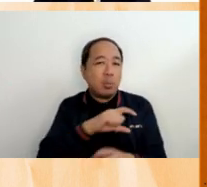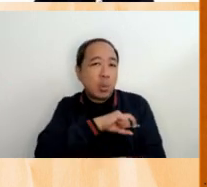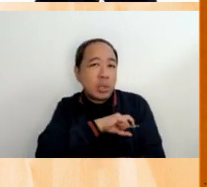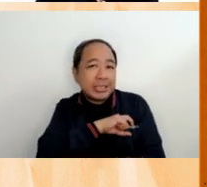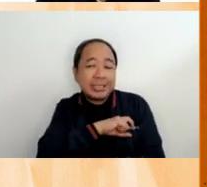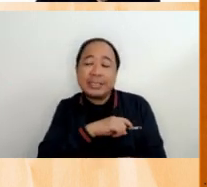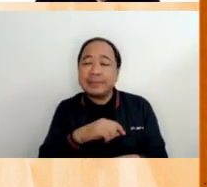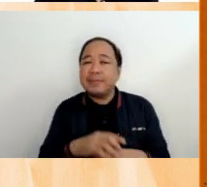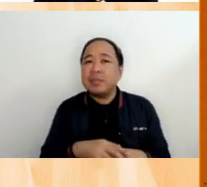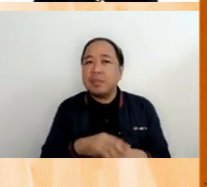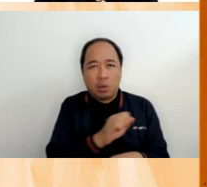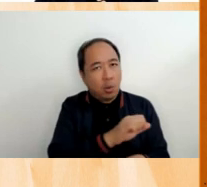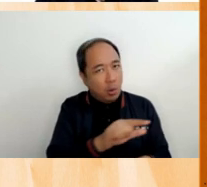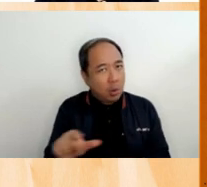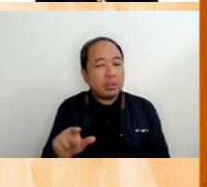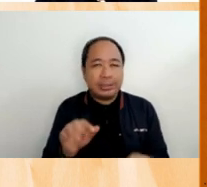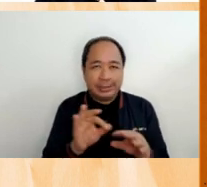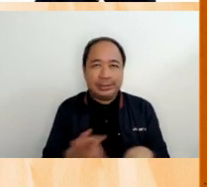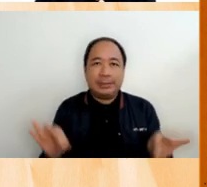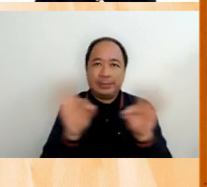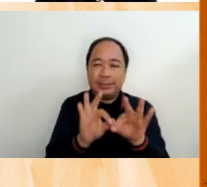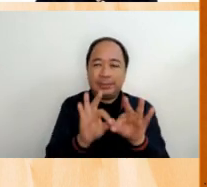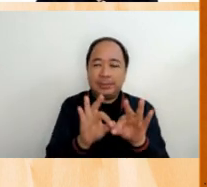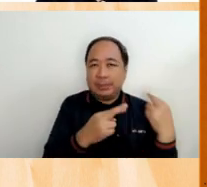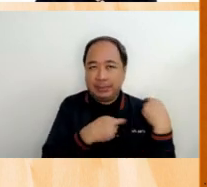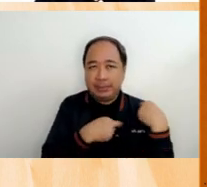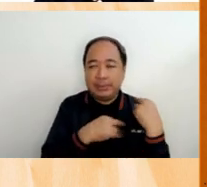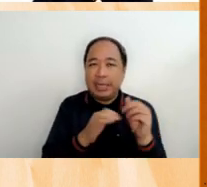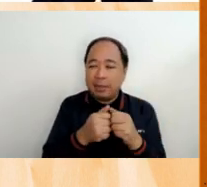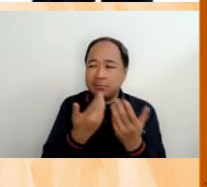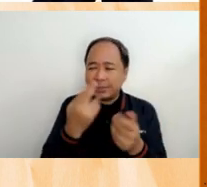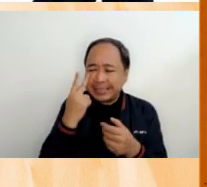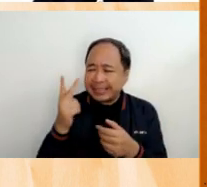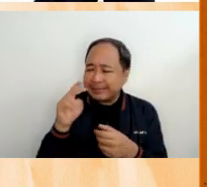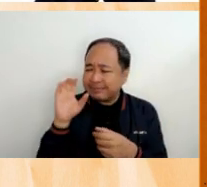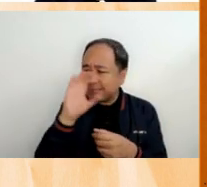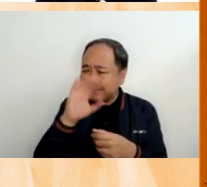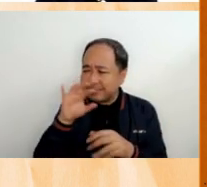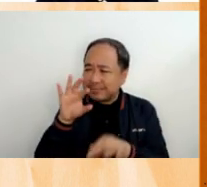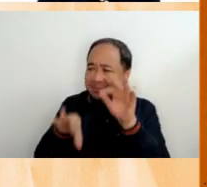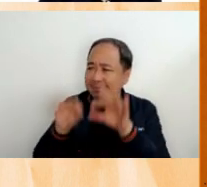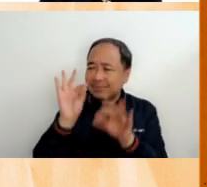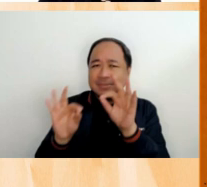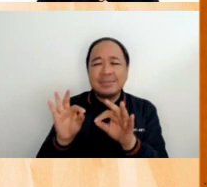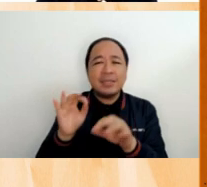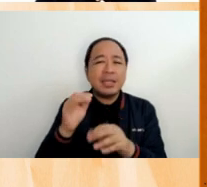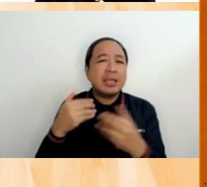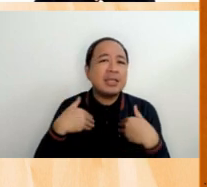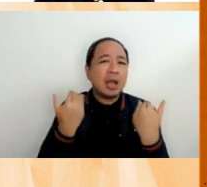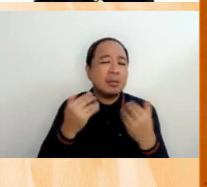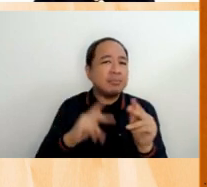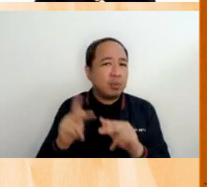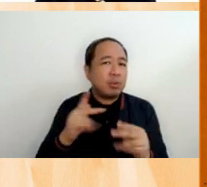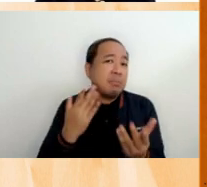suicide. So this blueprint for youth suicide prevention was designed to support